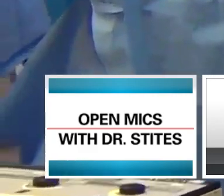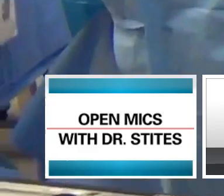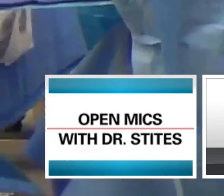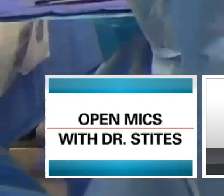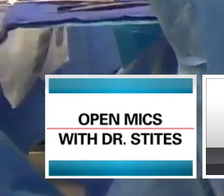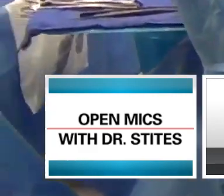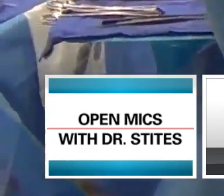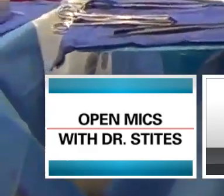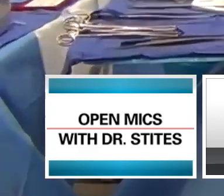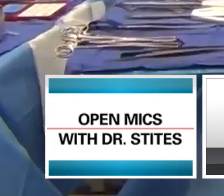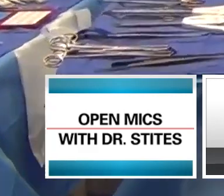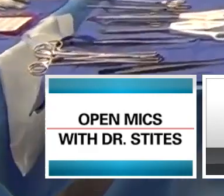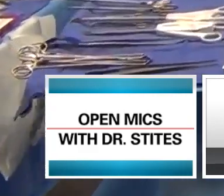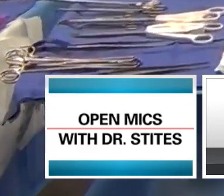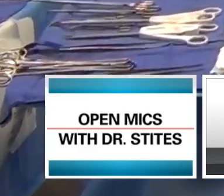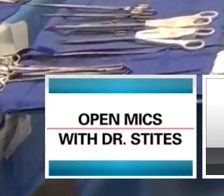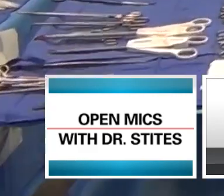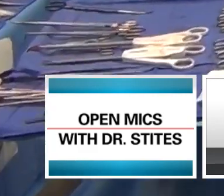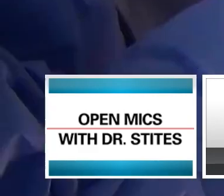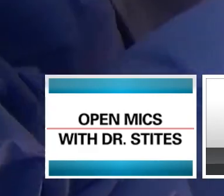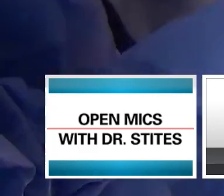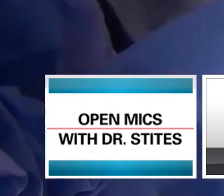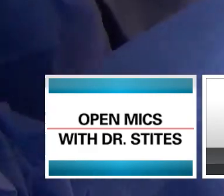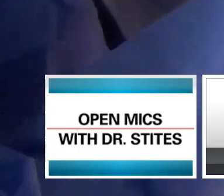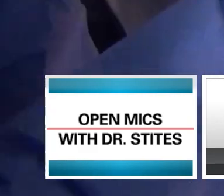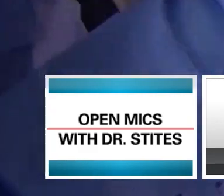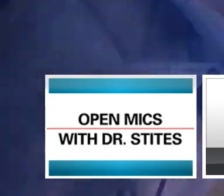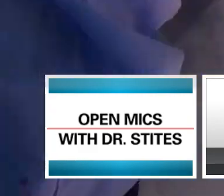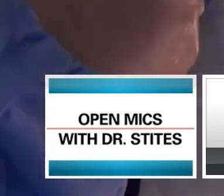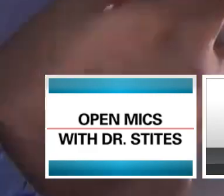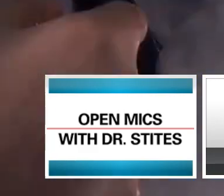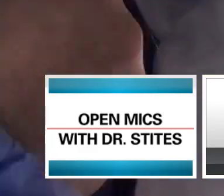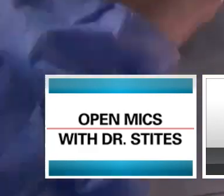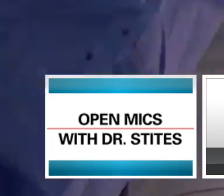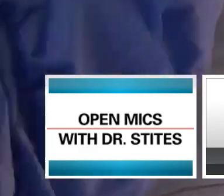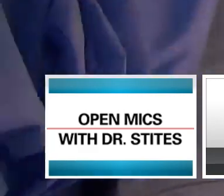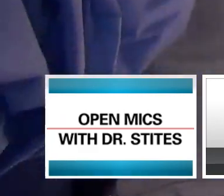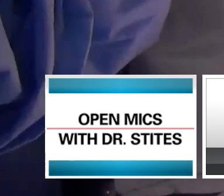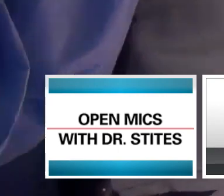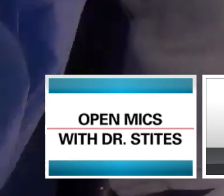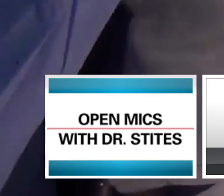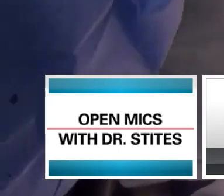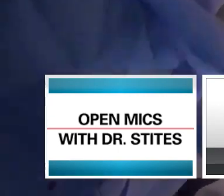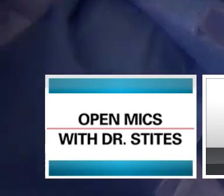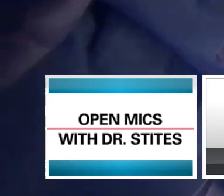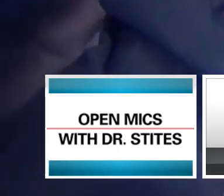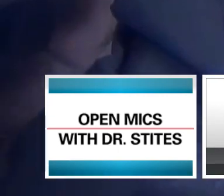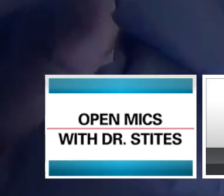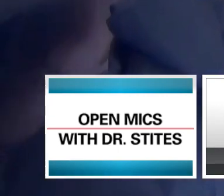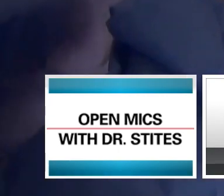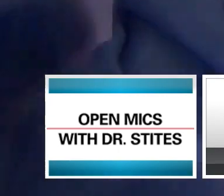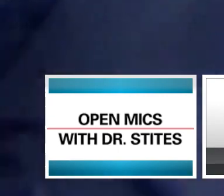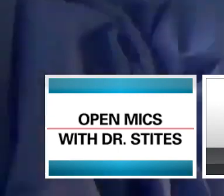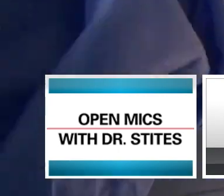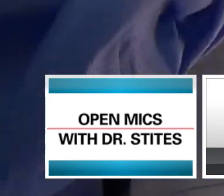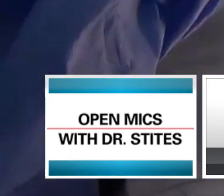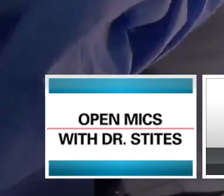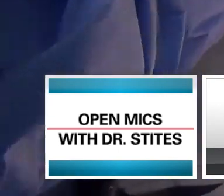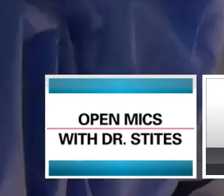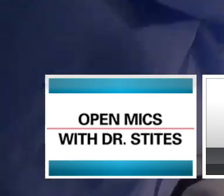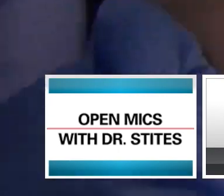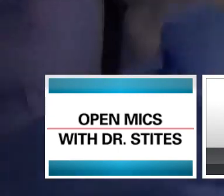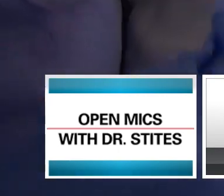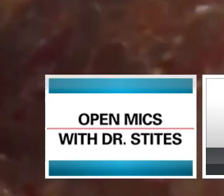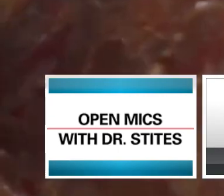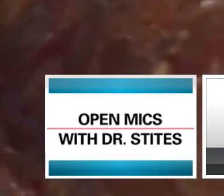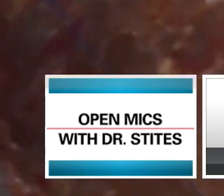listen. 1 week ago today, meaningful changes were announced to the federal level to overhaul the process of